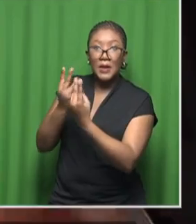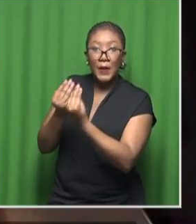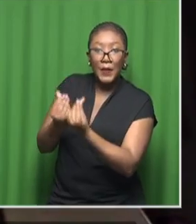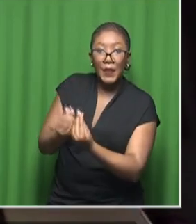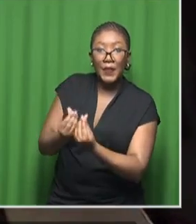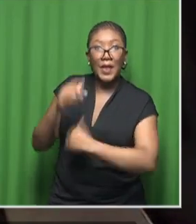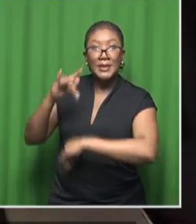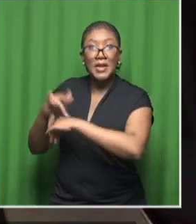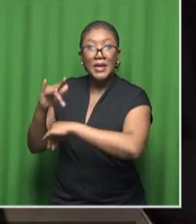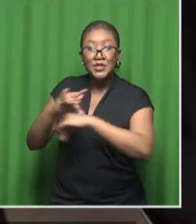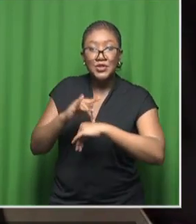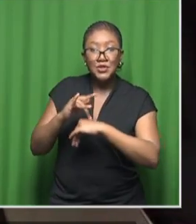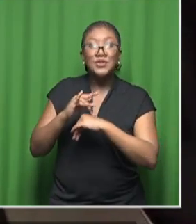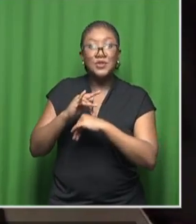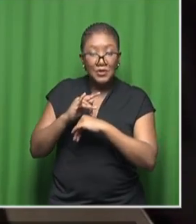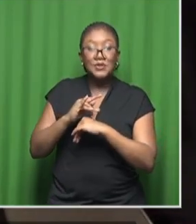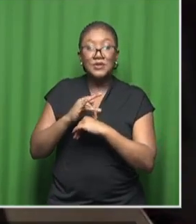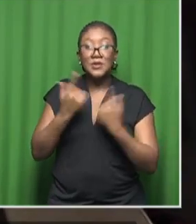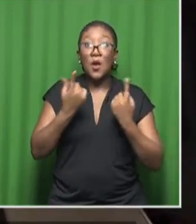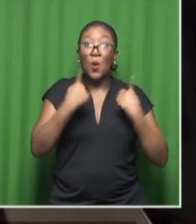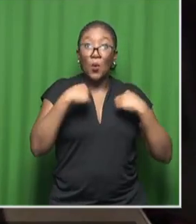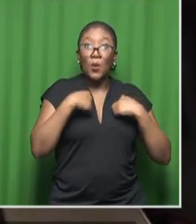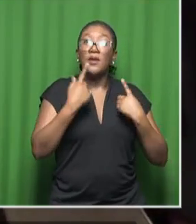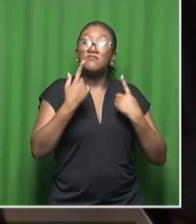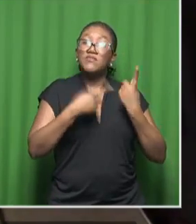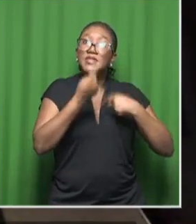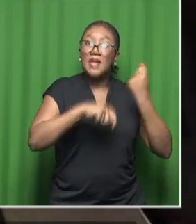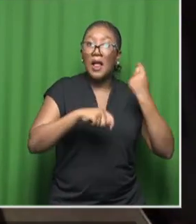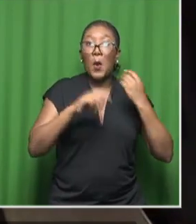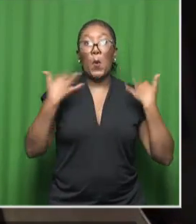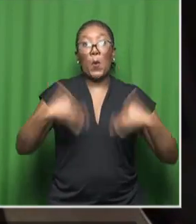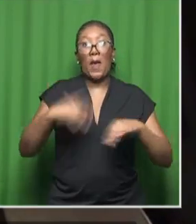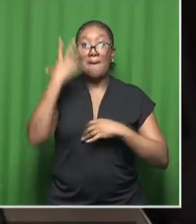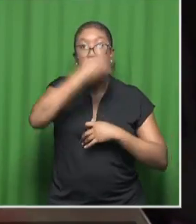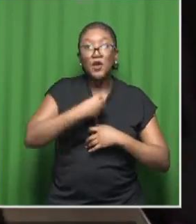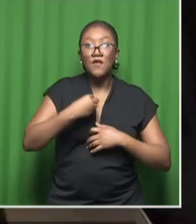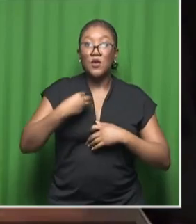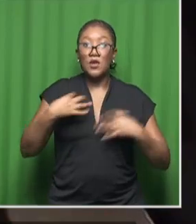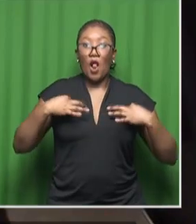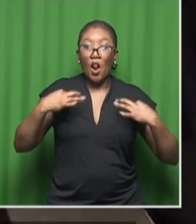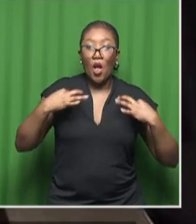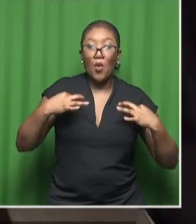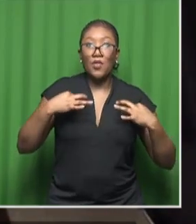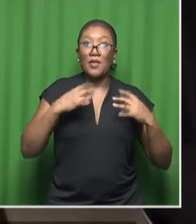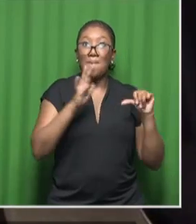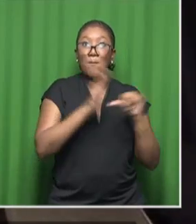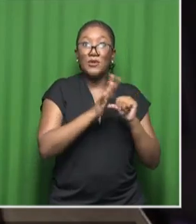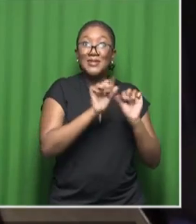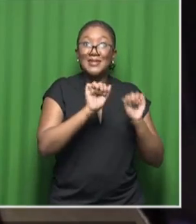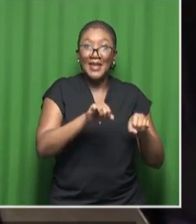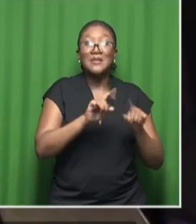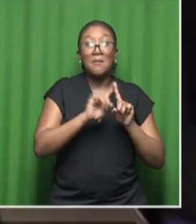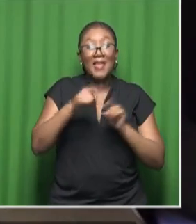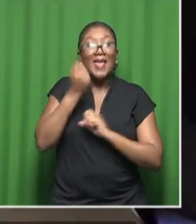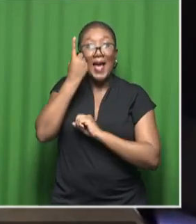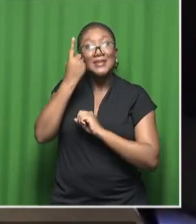of the business. We are in the business of selling beautiful things, you know. Right. We want that to be the start of the conversation.